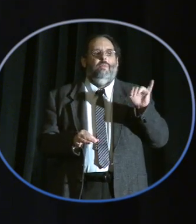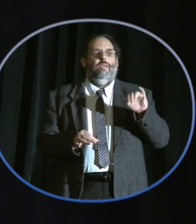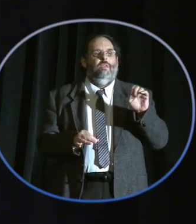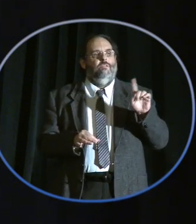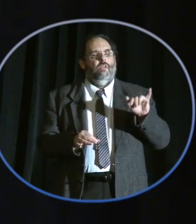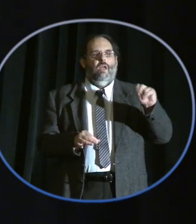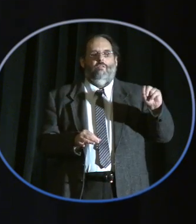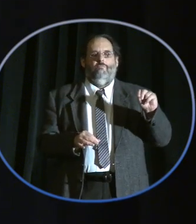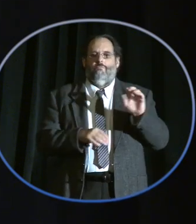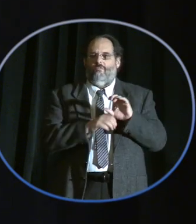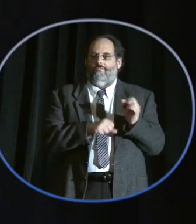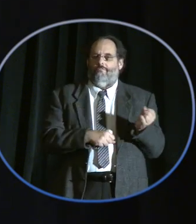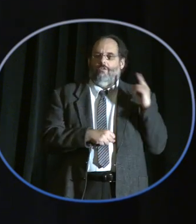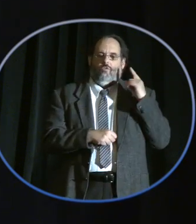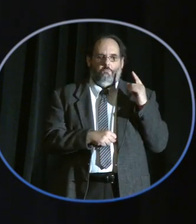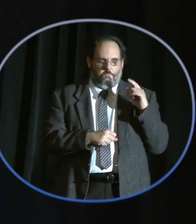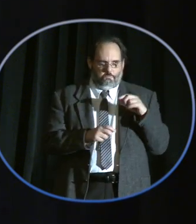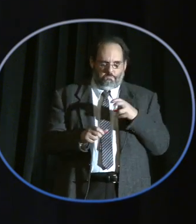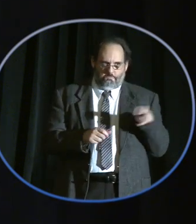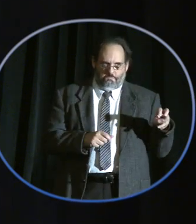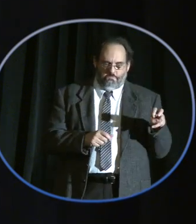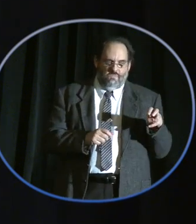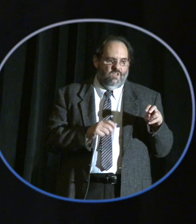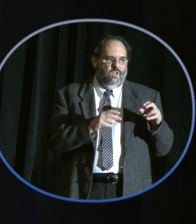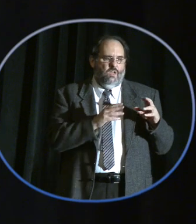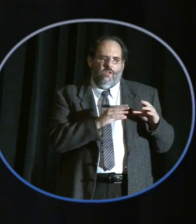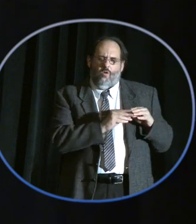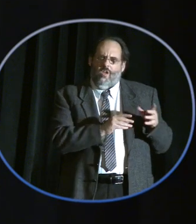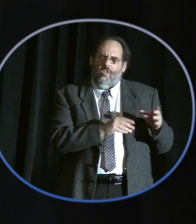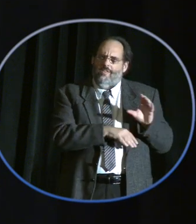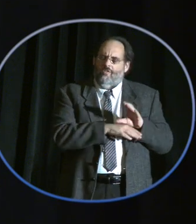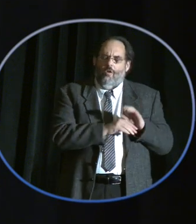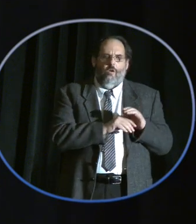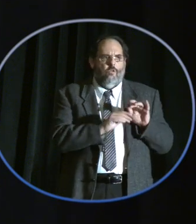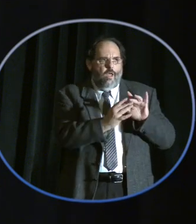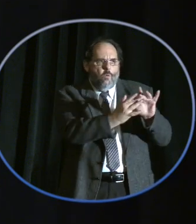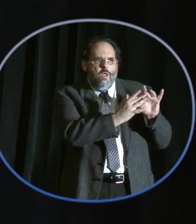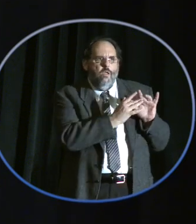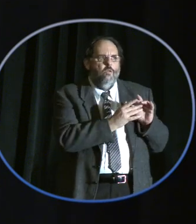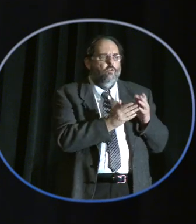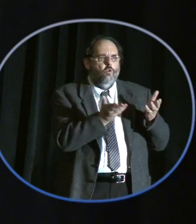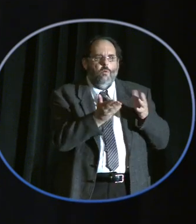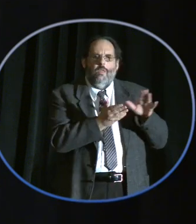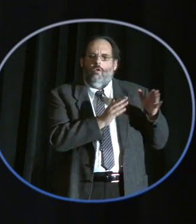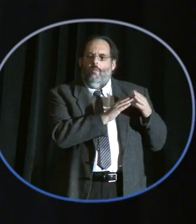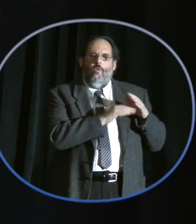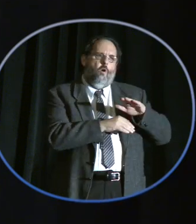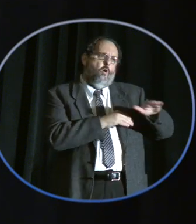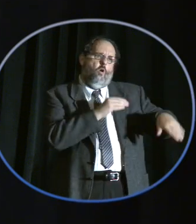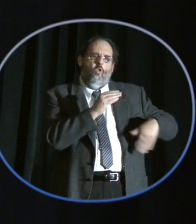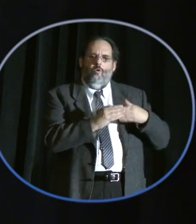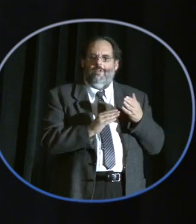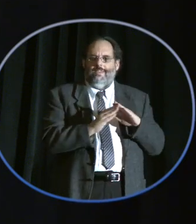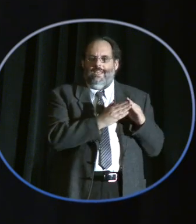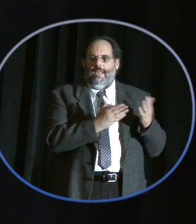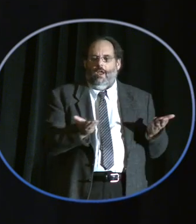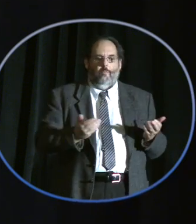her leadership, her congregation was highly active in outreach and service to communities throughout Baltimore